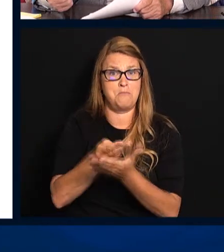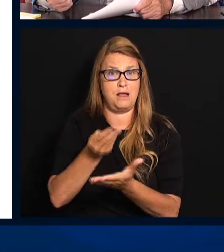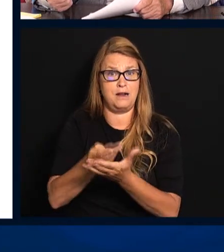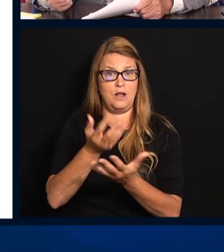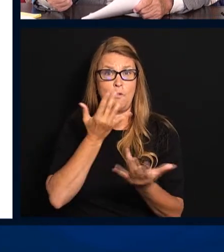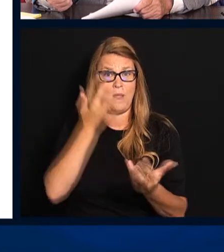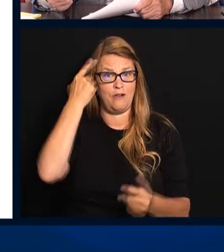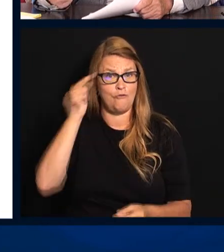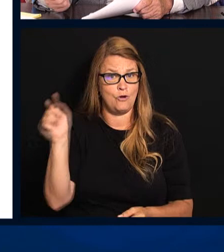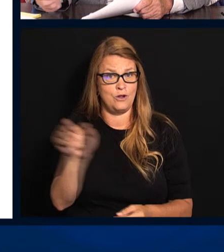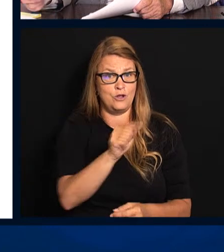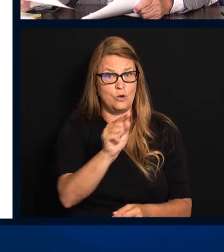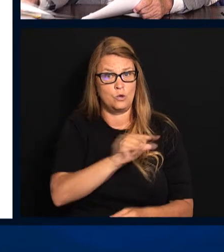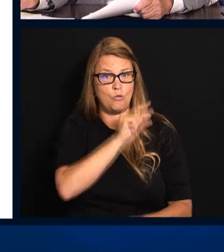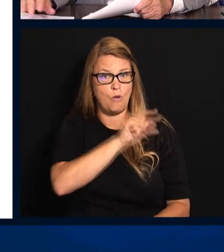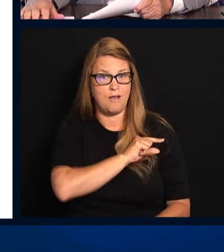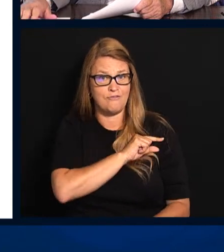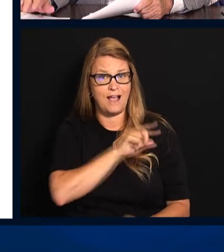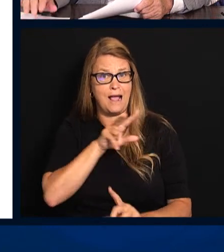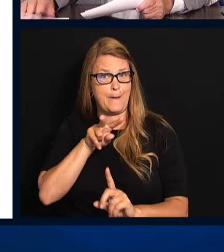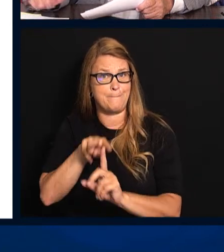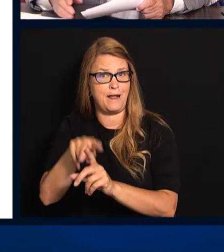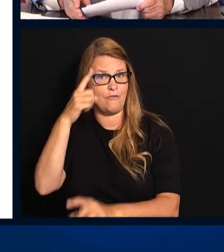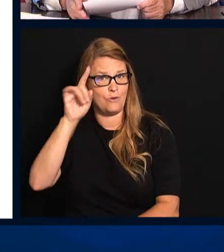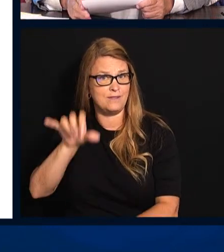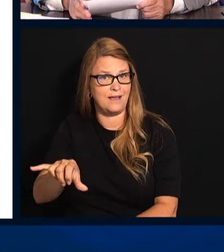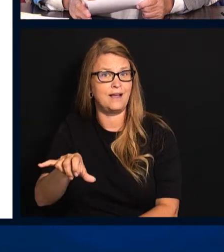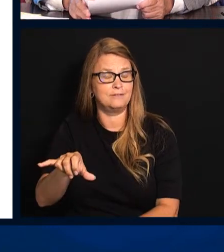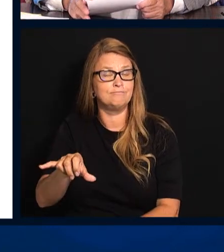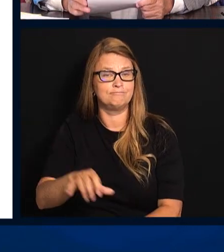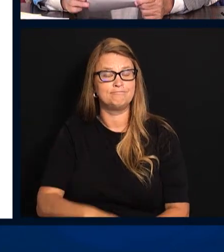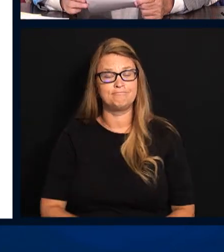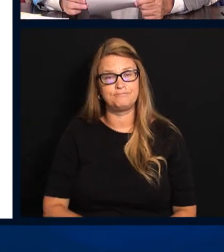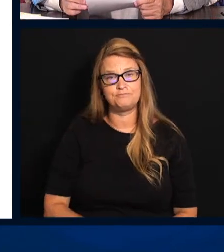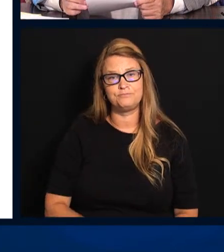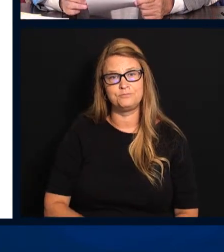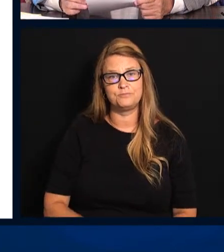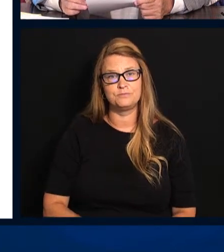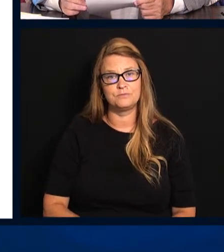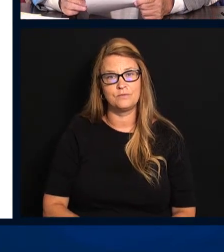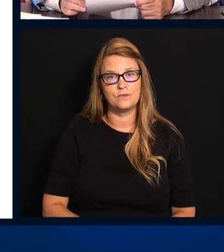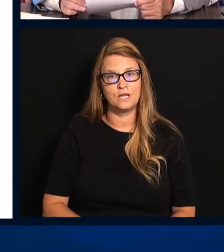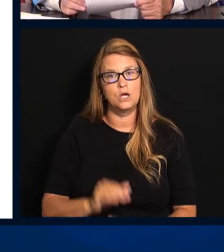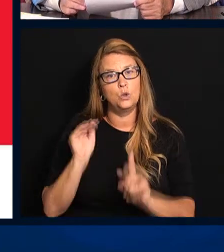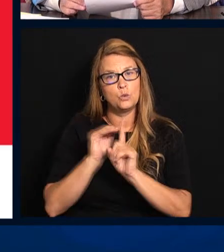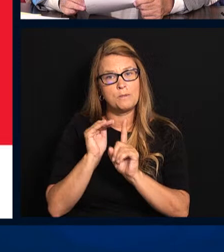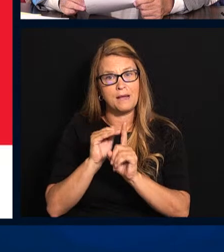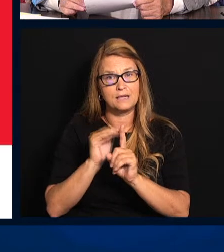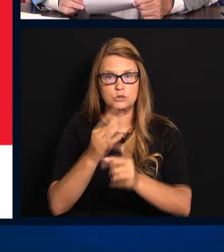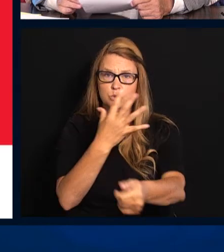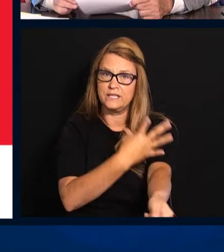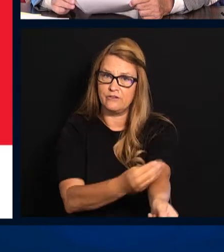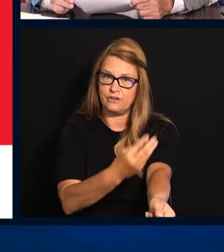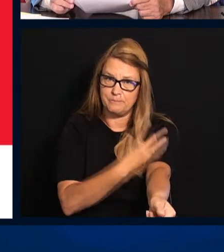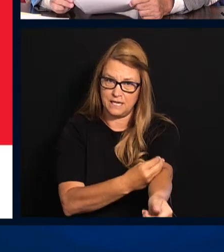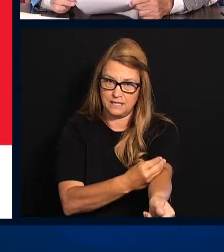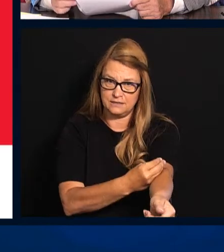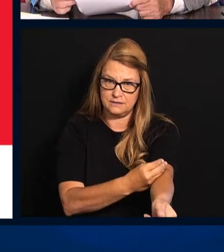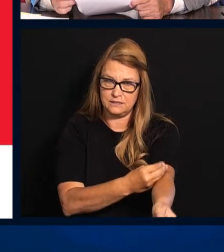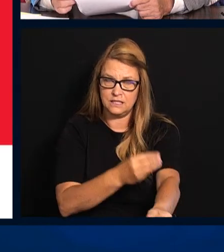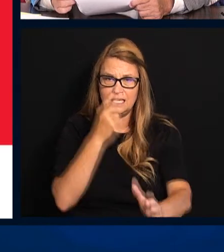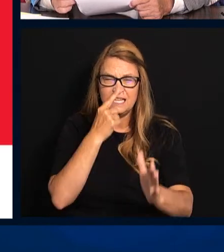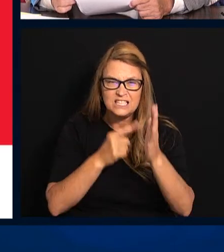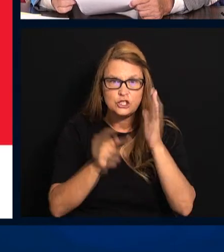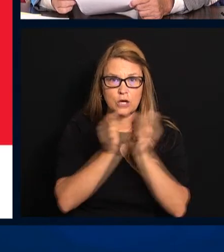get you qualified, if you'll call us, we'll do our best. I remind you about giving blood. Please check